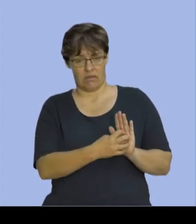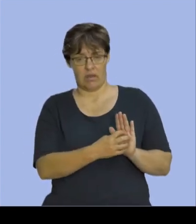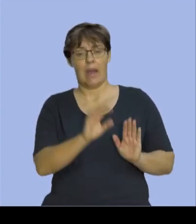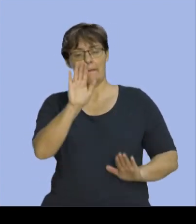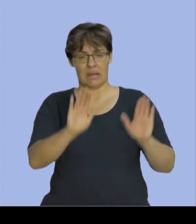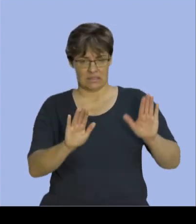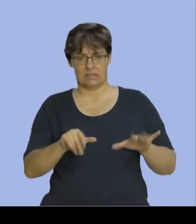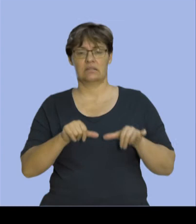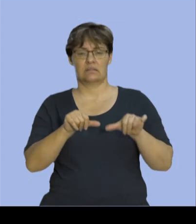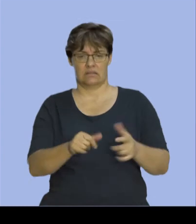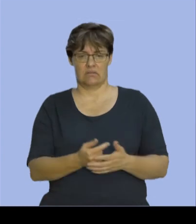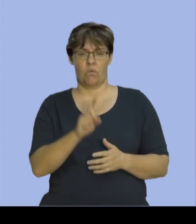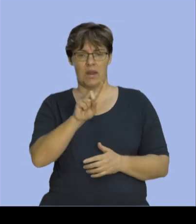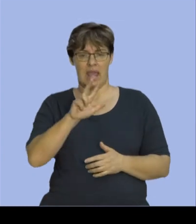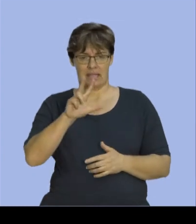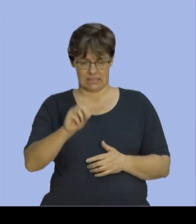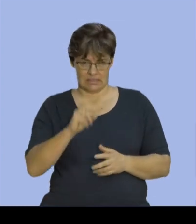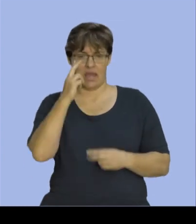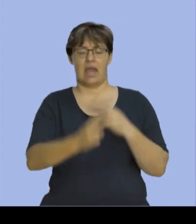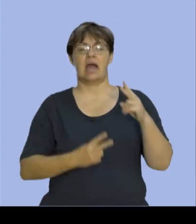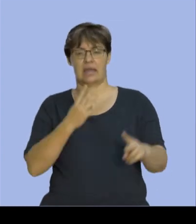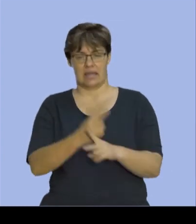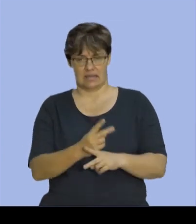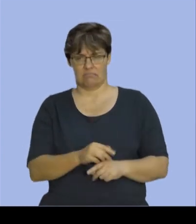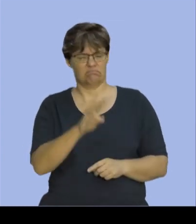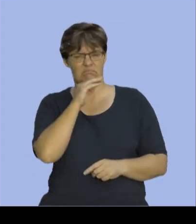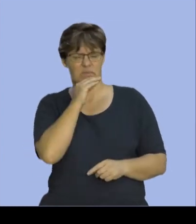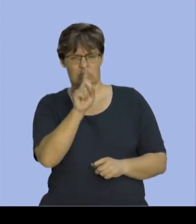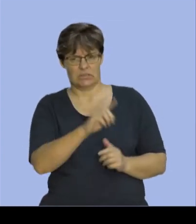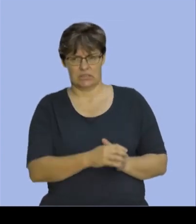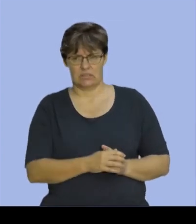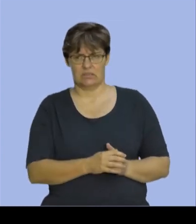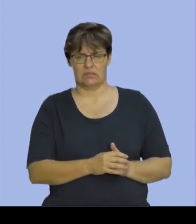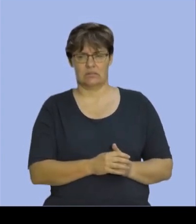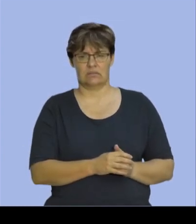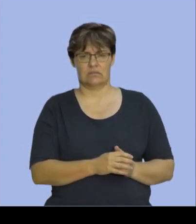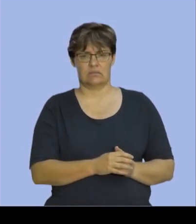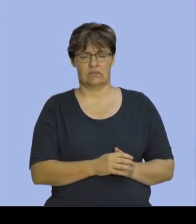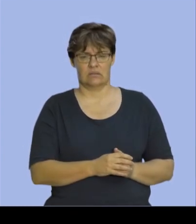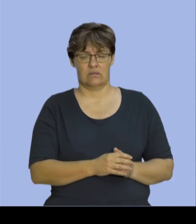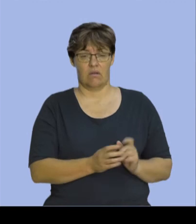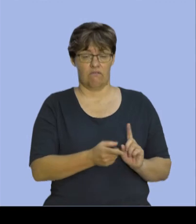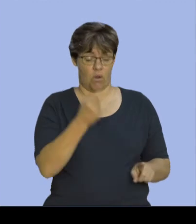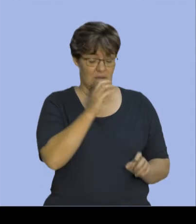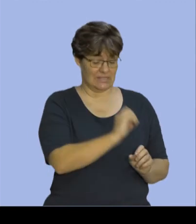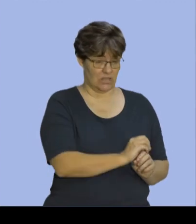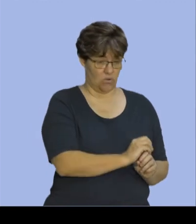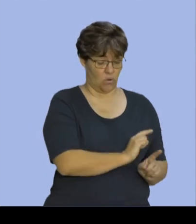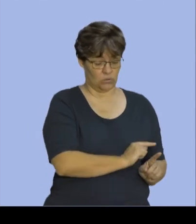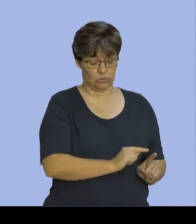at the graph, the pattern repeats after 180. So let me show you what I mean, right?